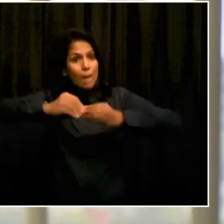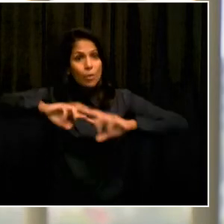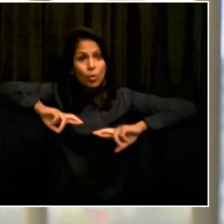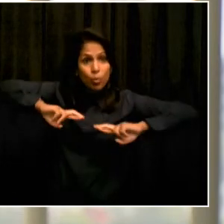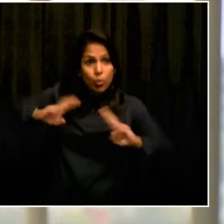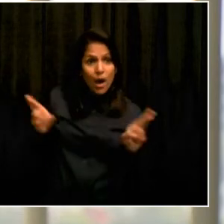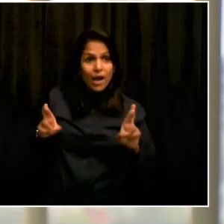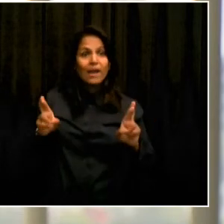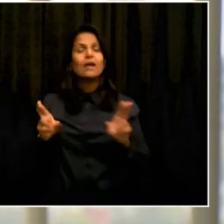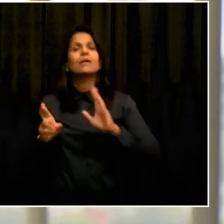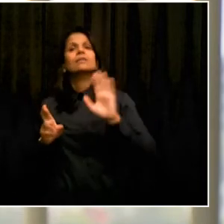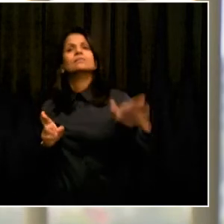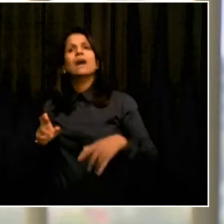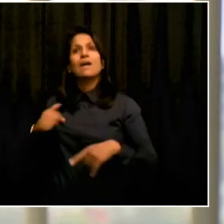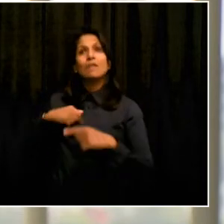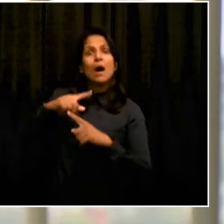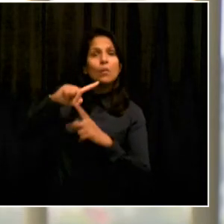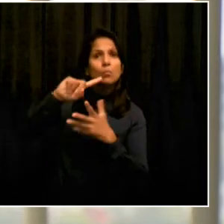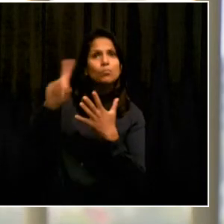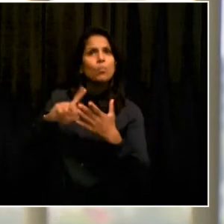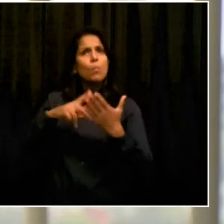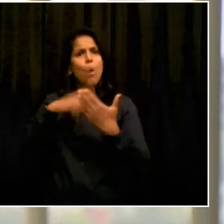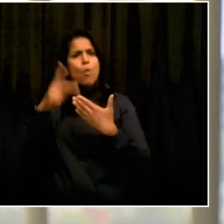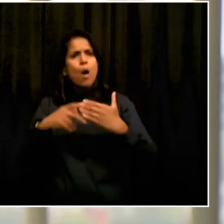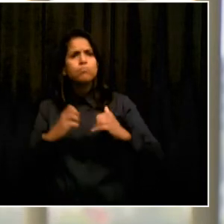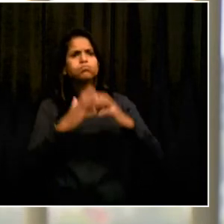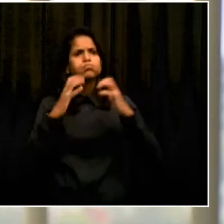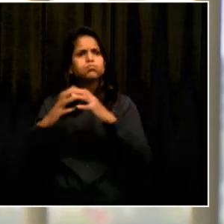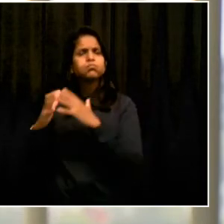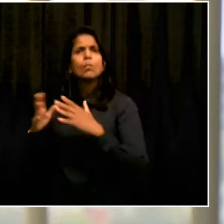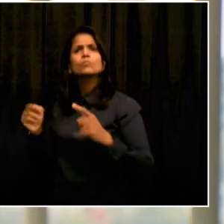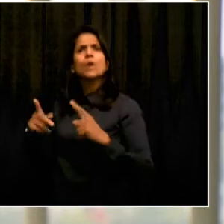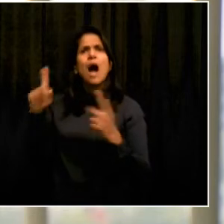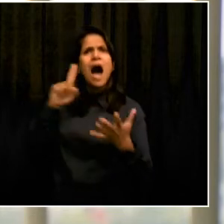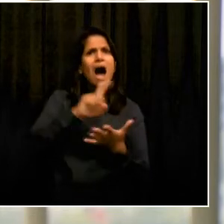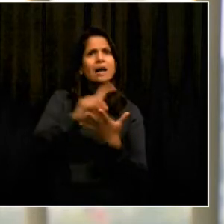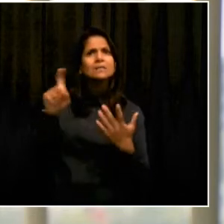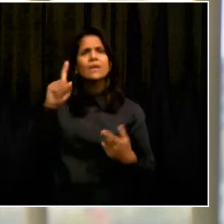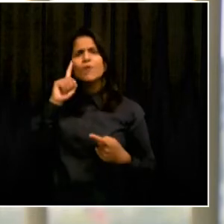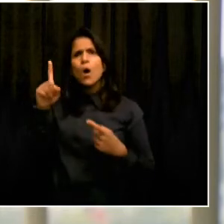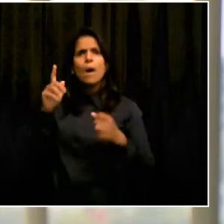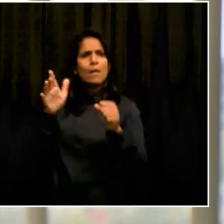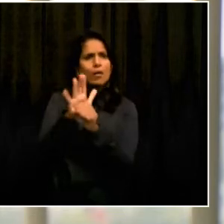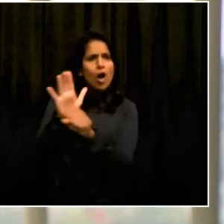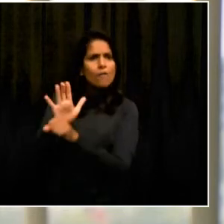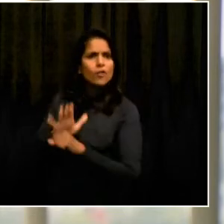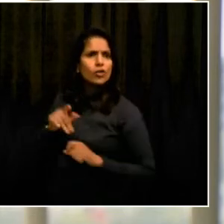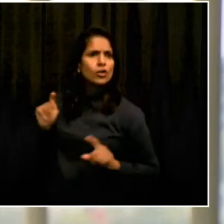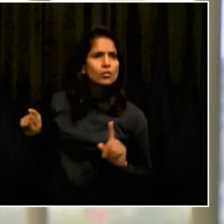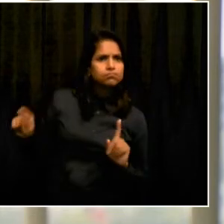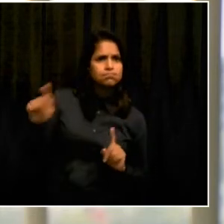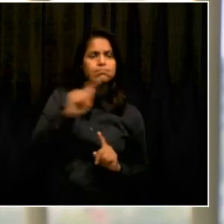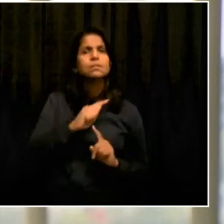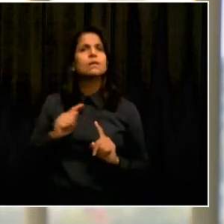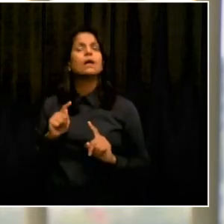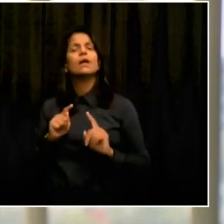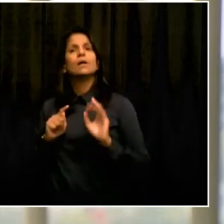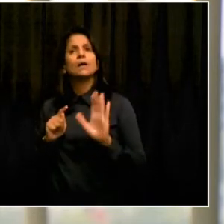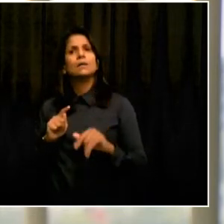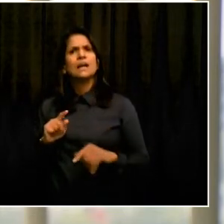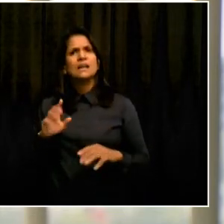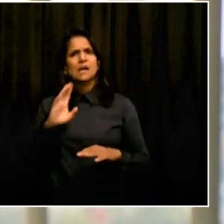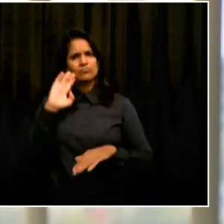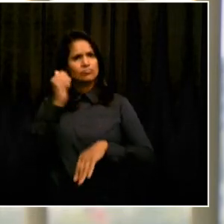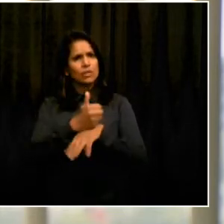No, I think I said in April that it wasn't going to be space. It was going to be people and equipment. But I understand it's